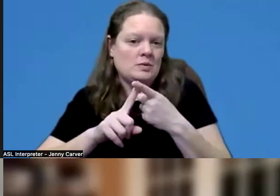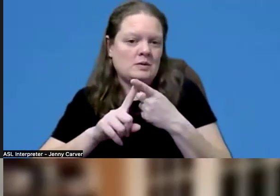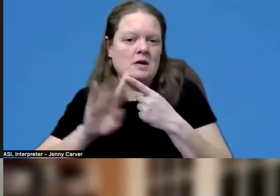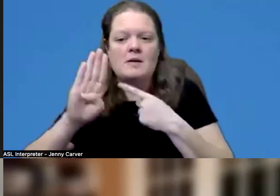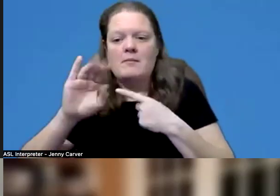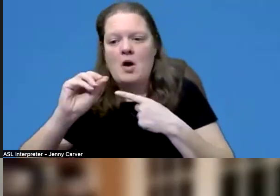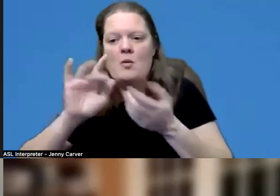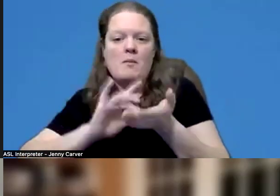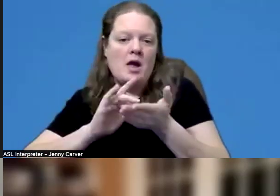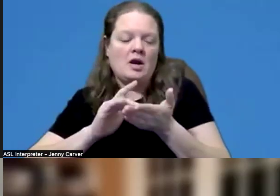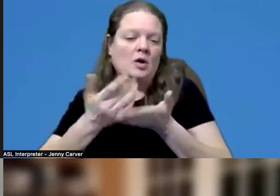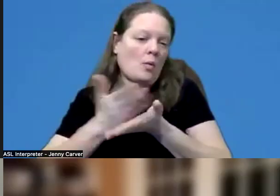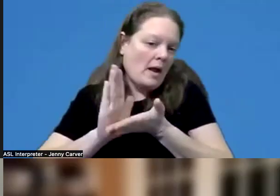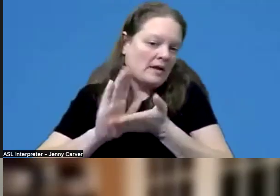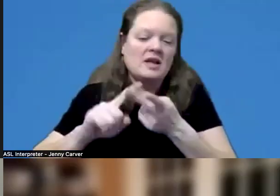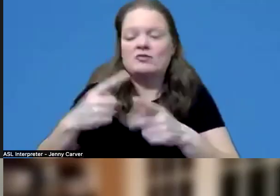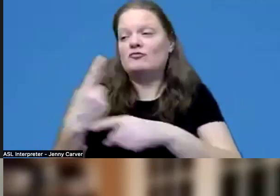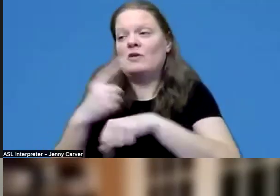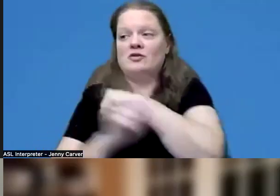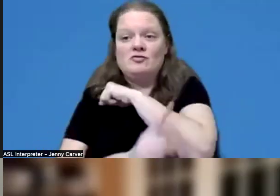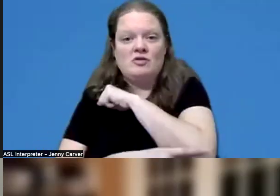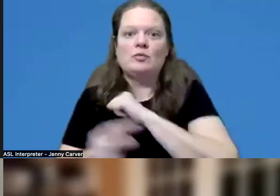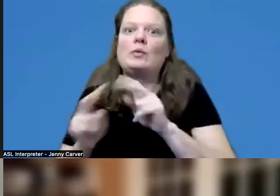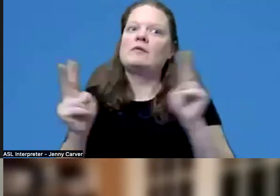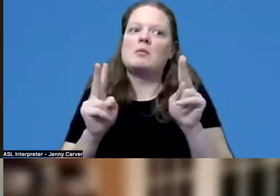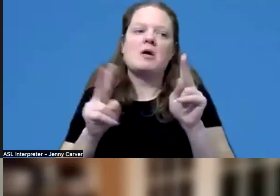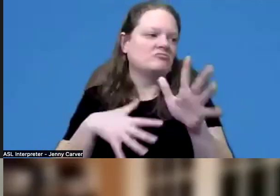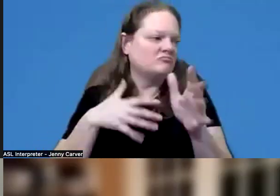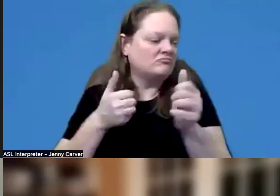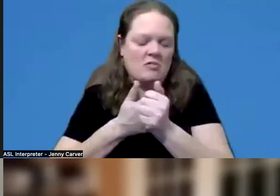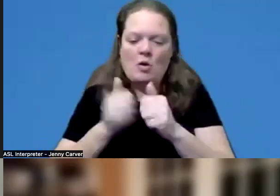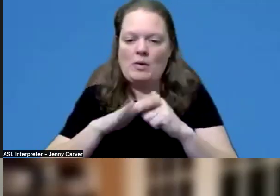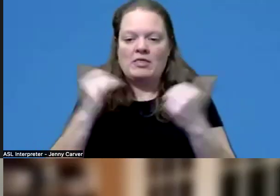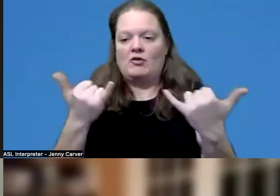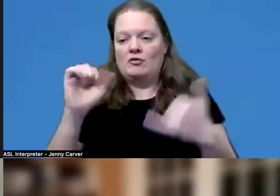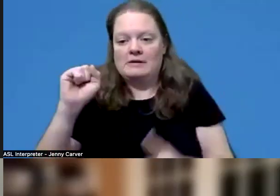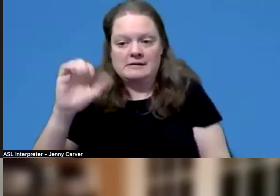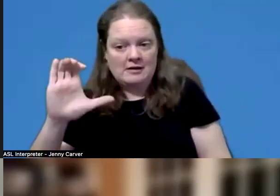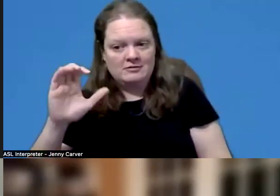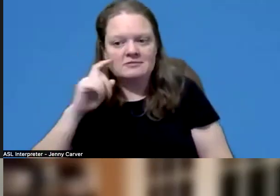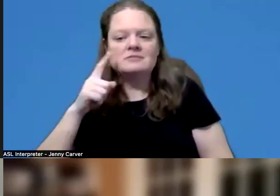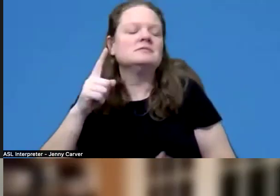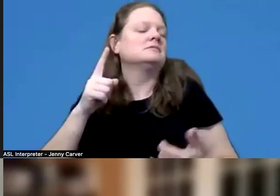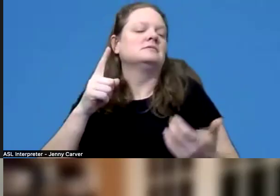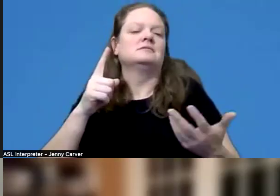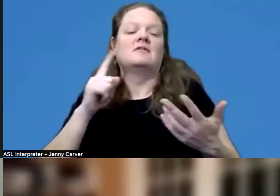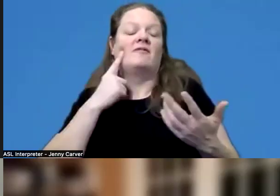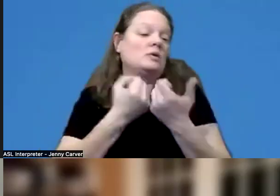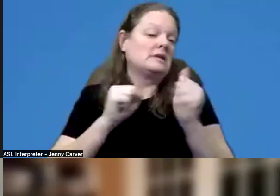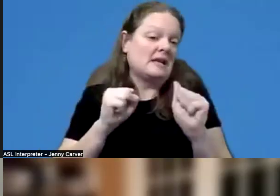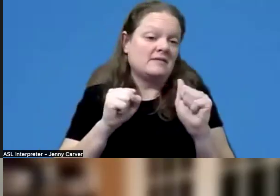biomedical waste and regular trash, we are very much on top of that with the current center. Obviously, for safety